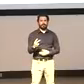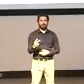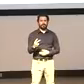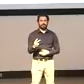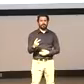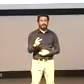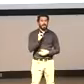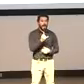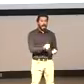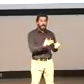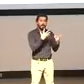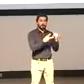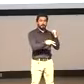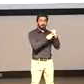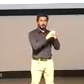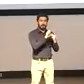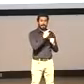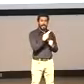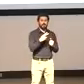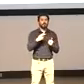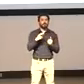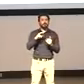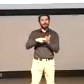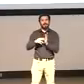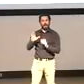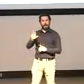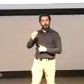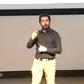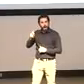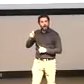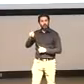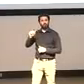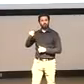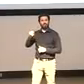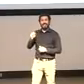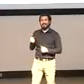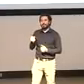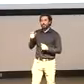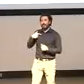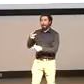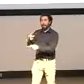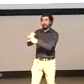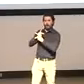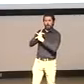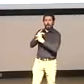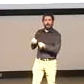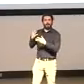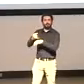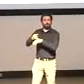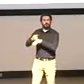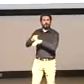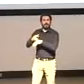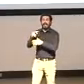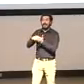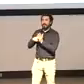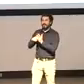days of cash puts our bond rating at risk, and that's the rate we have to pay to borrow money, and it could limit how we make investments in the